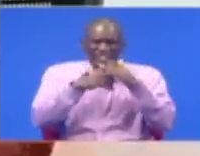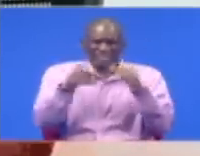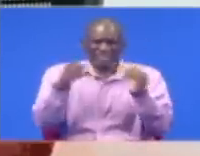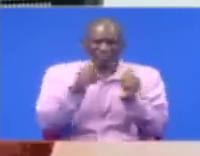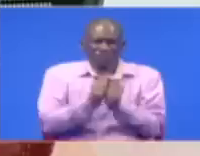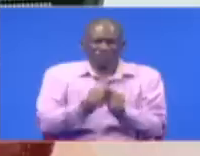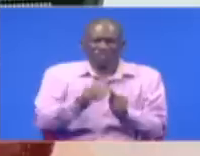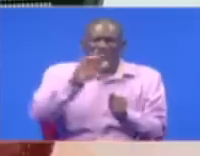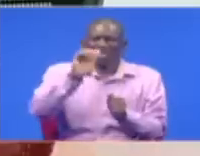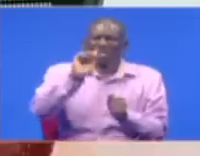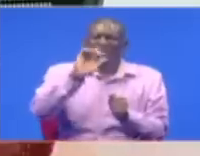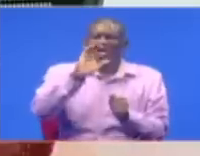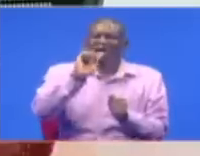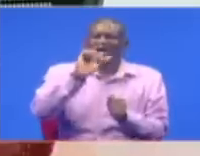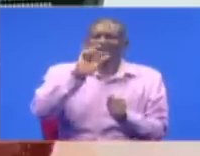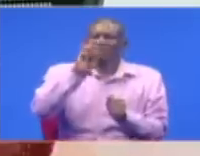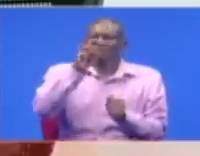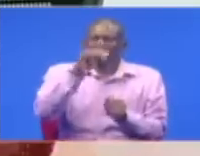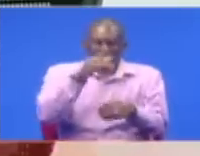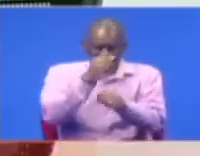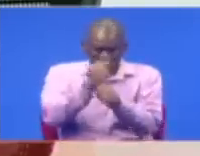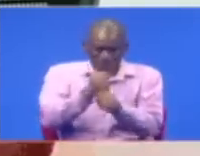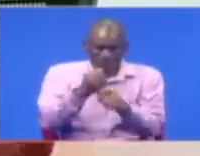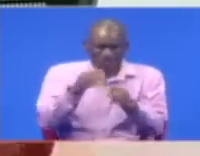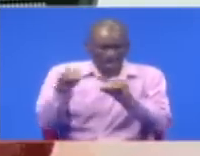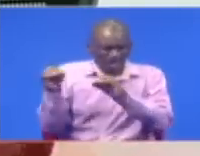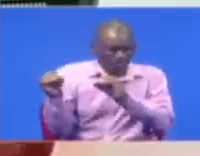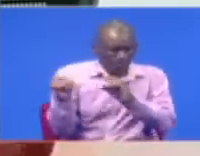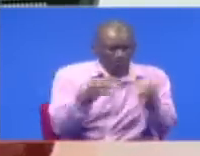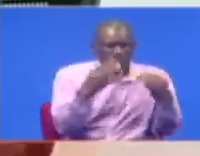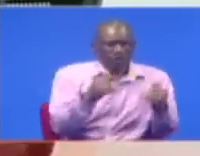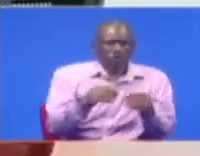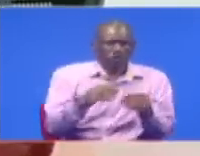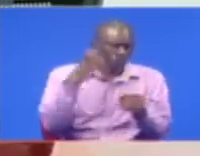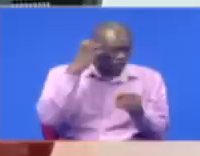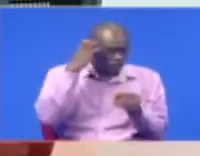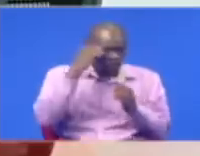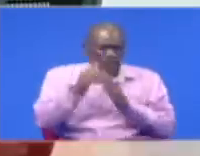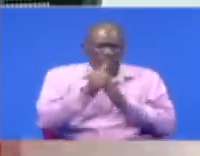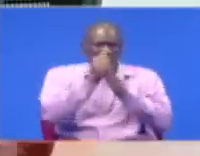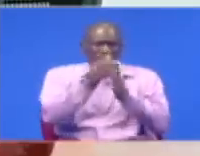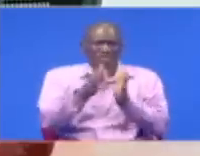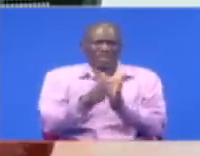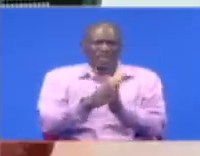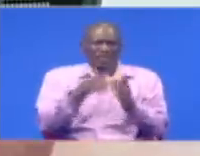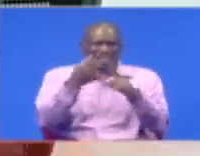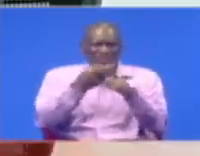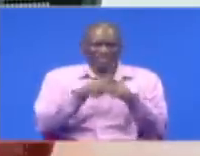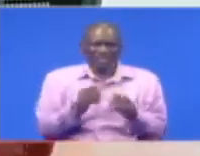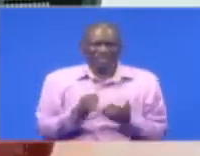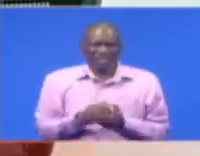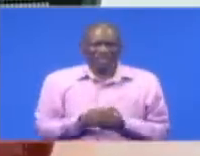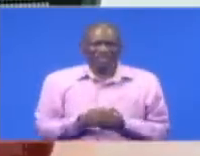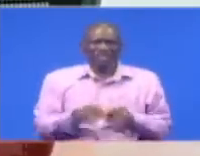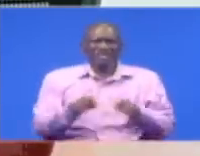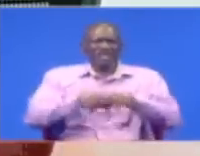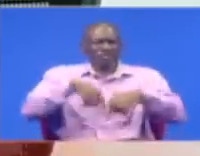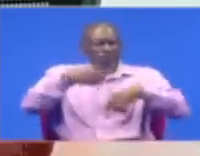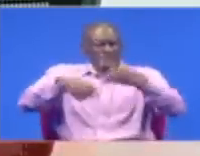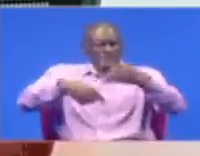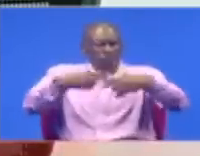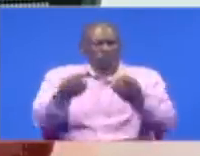the academic staff, and then went on with the college heads, and then as we went